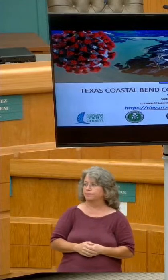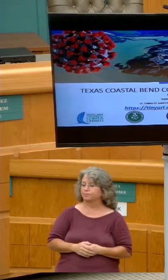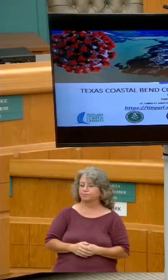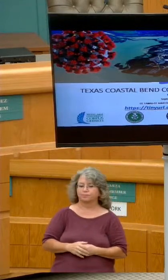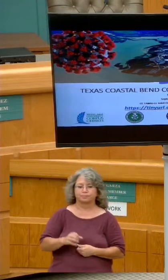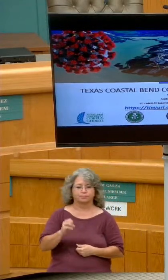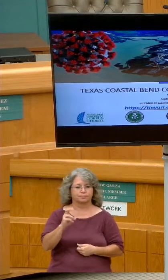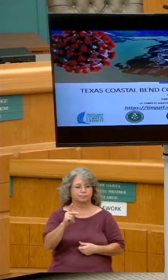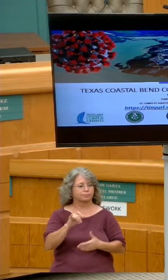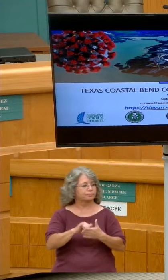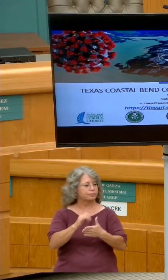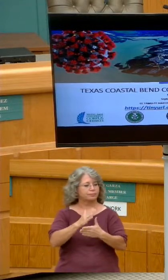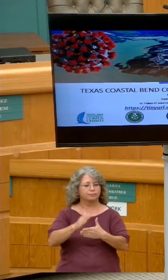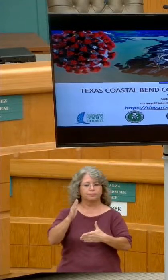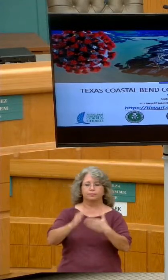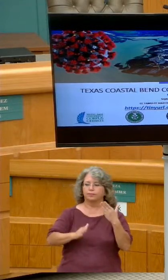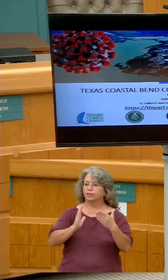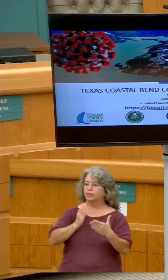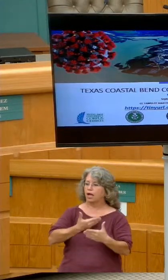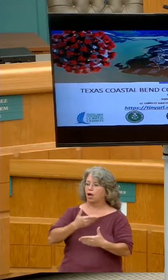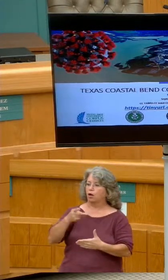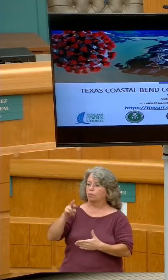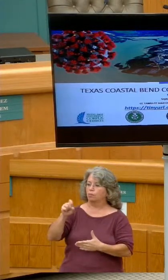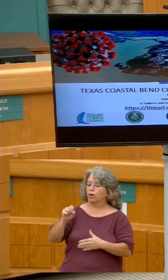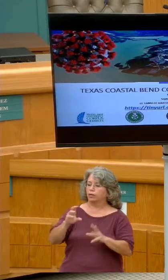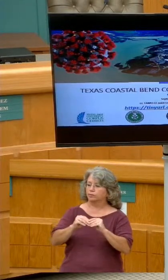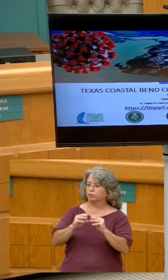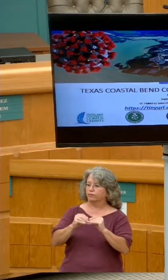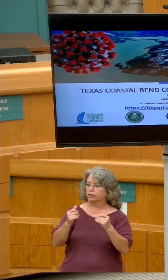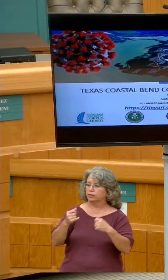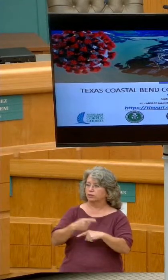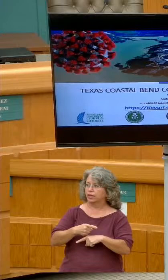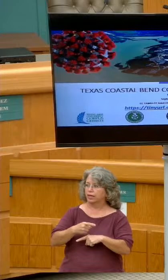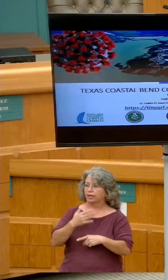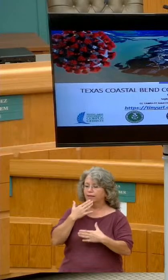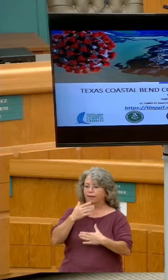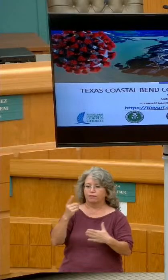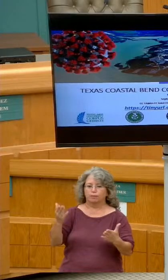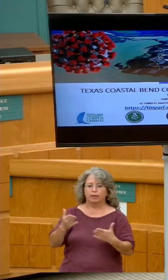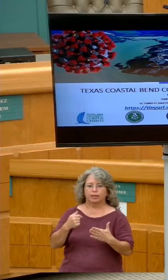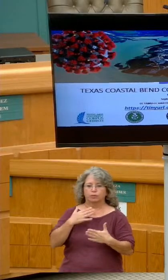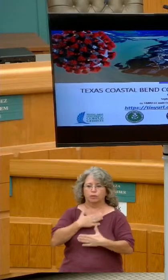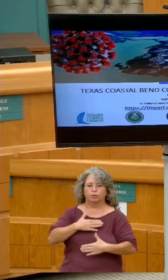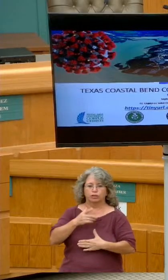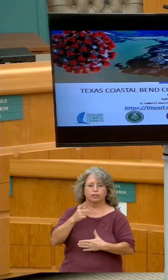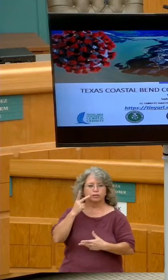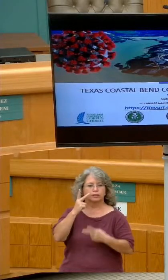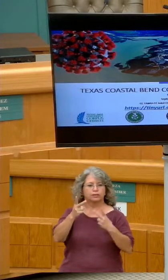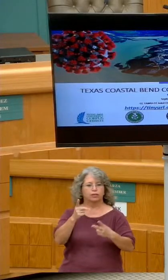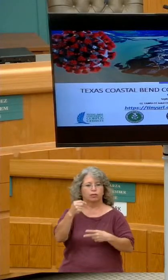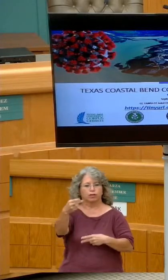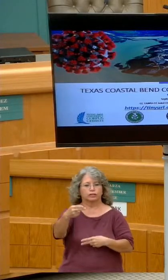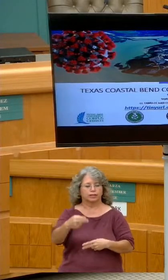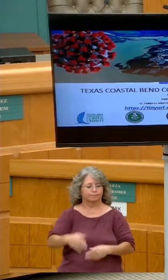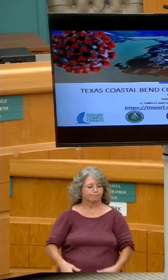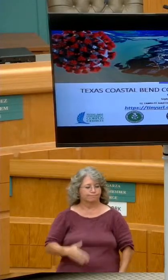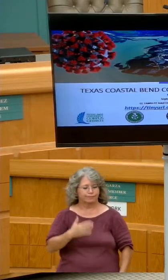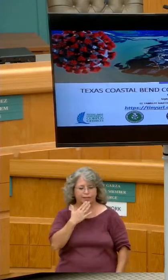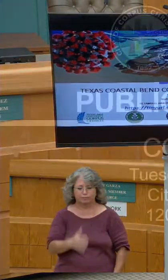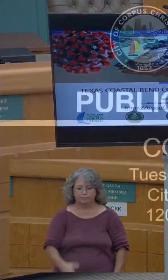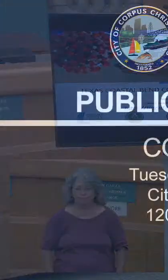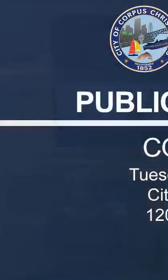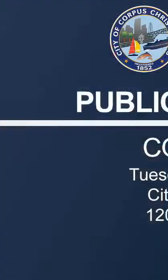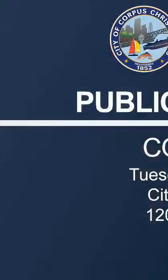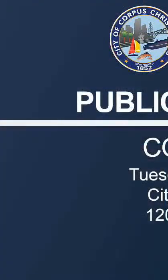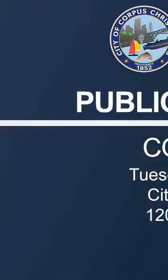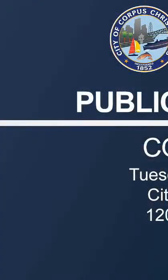Okay. So that concludes our press briefing today. So thank you for being here. We appreciate you. So we'll see y'all on Thursday. Thank you.